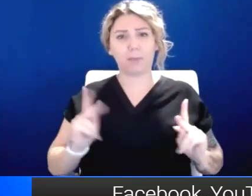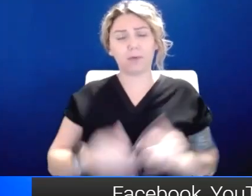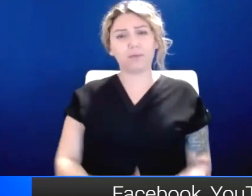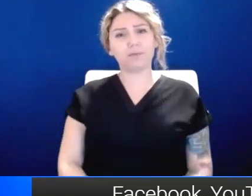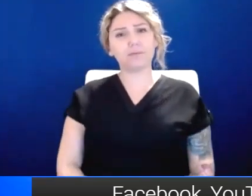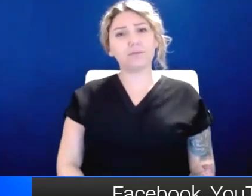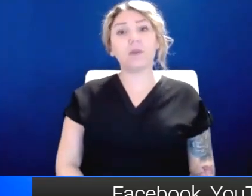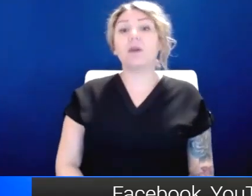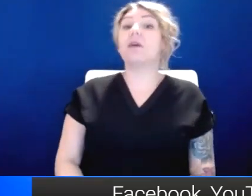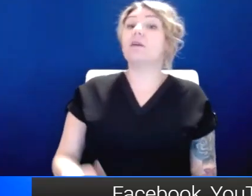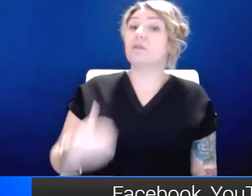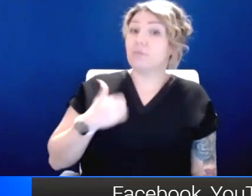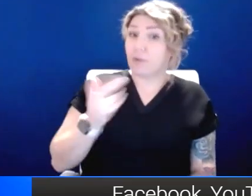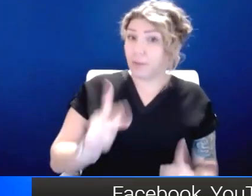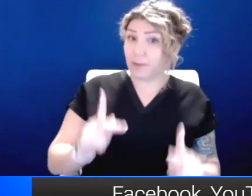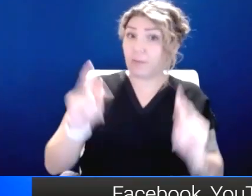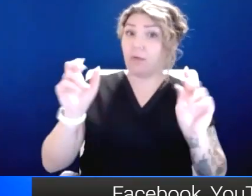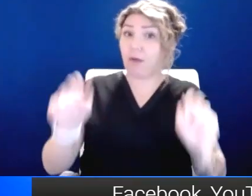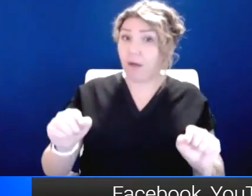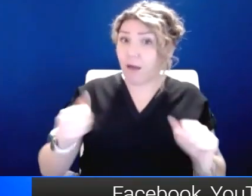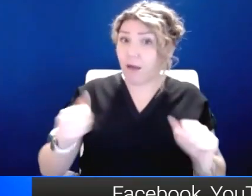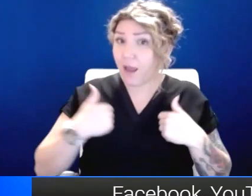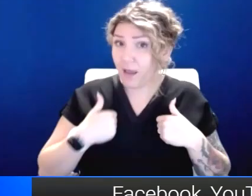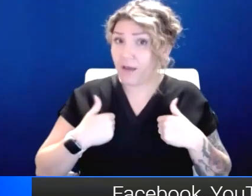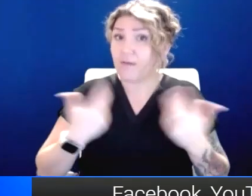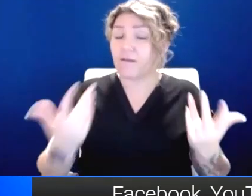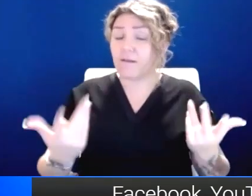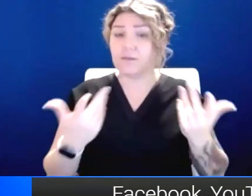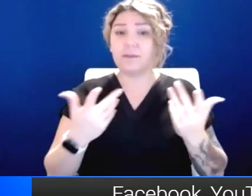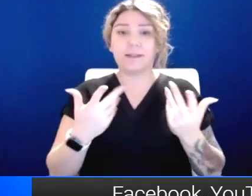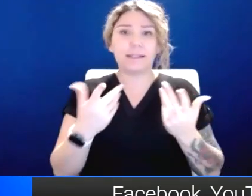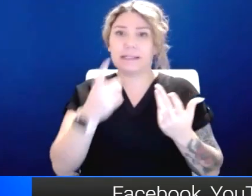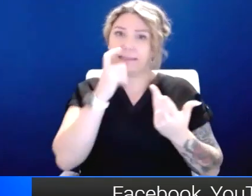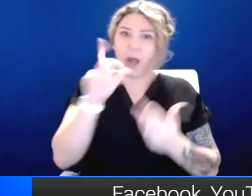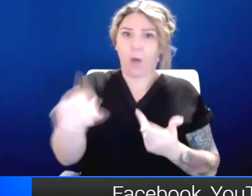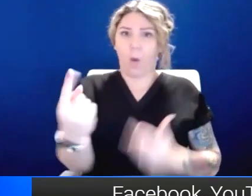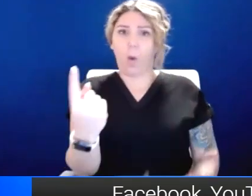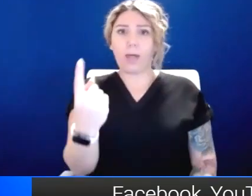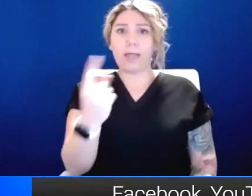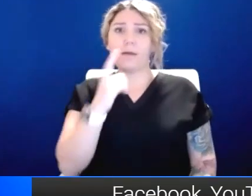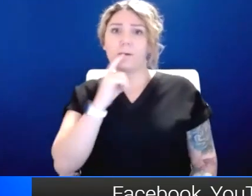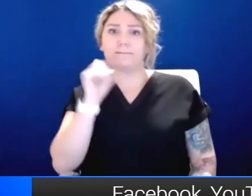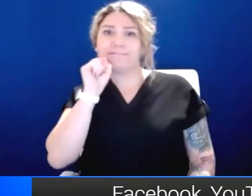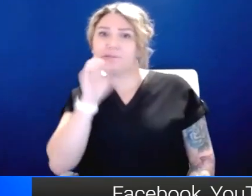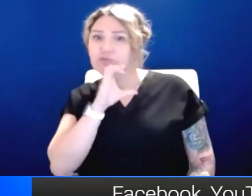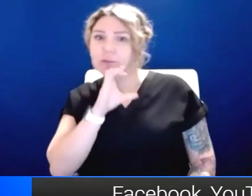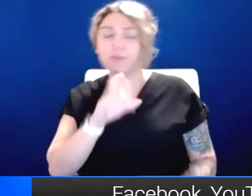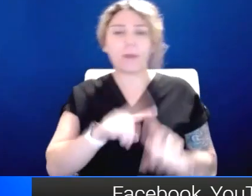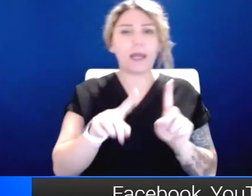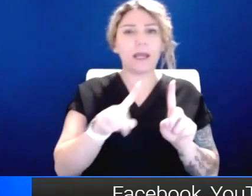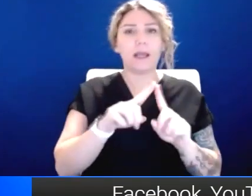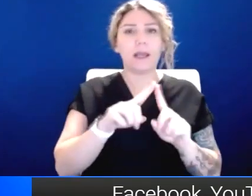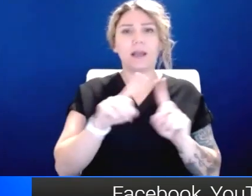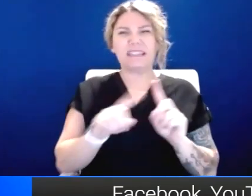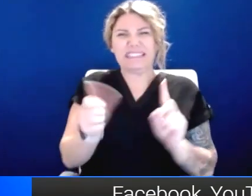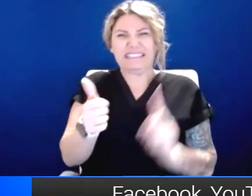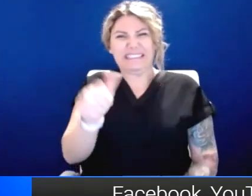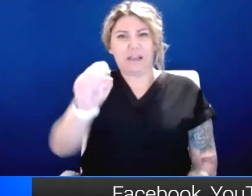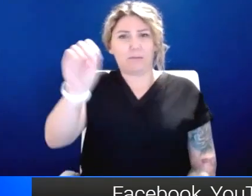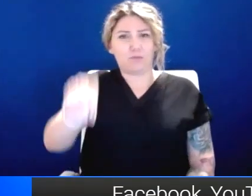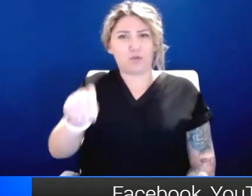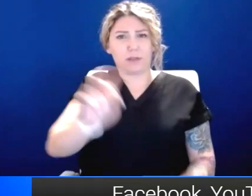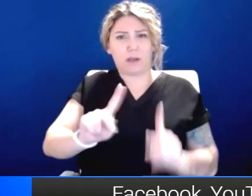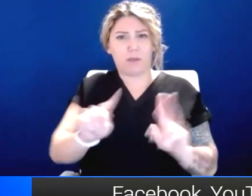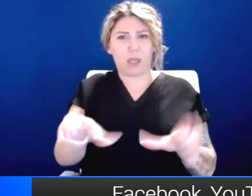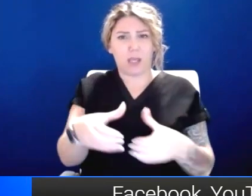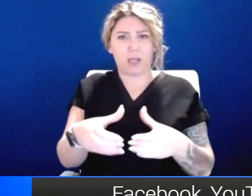people can get Parkinson's, so it is not that it's exclusively a disease of the elderly. We talk about 10% of our patients are younger